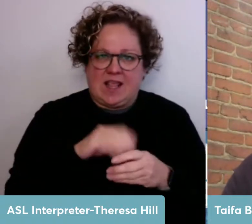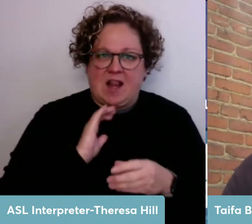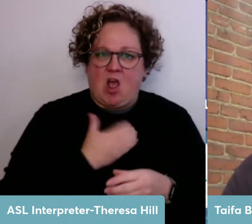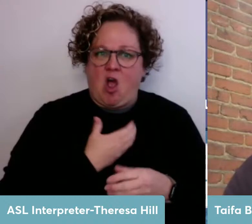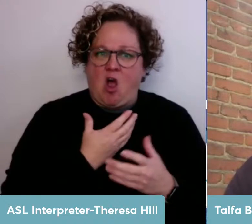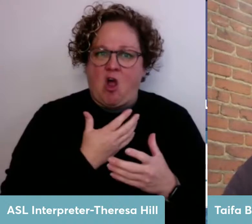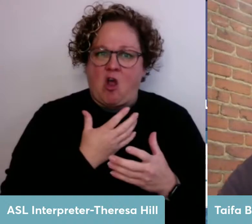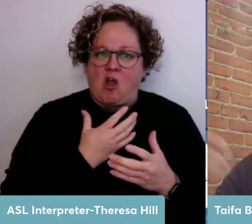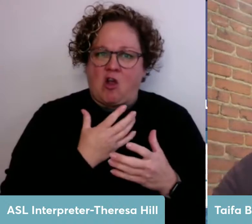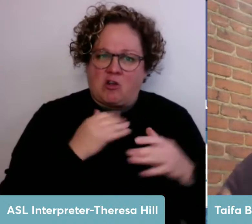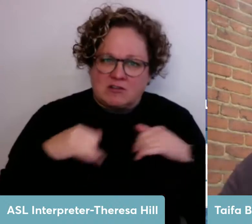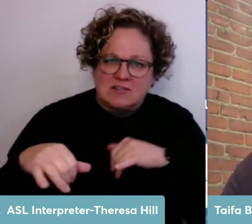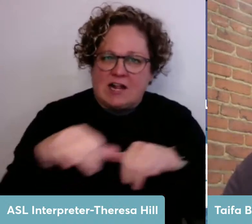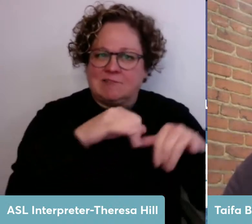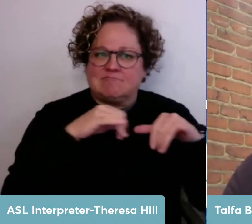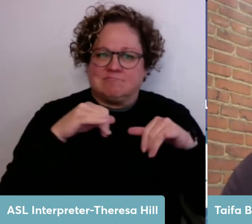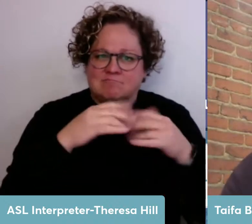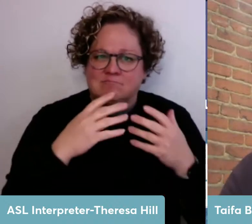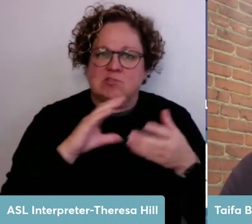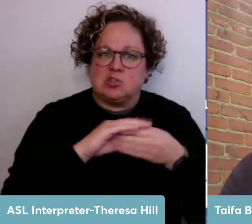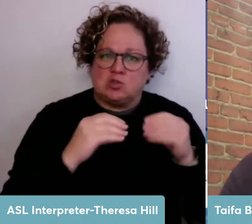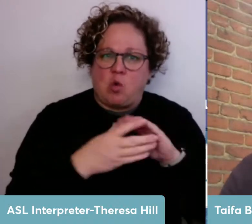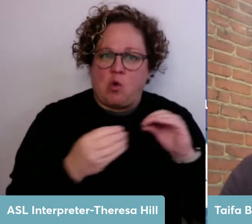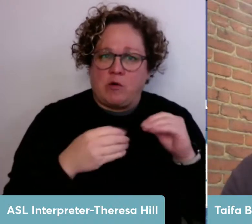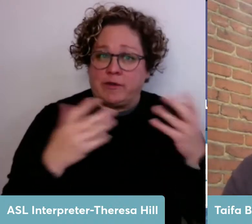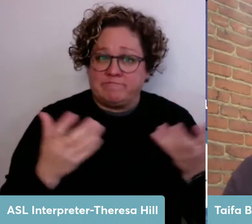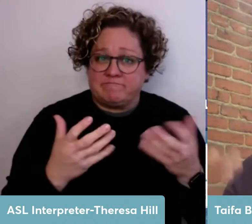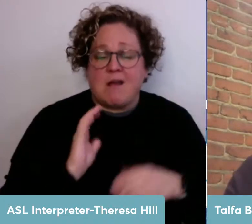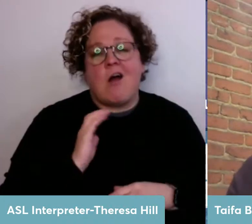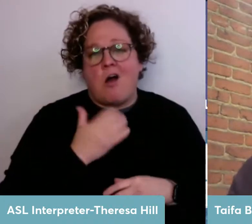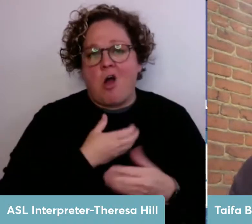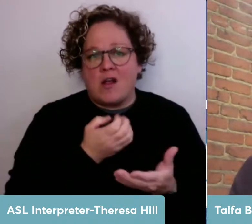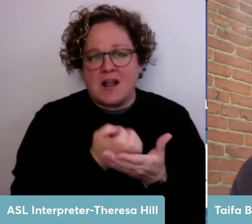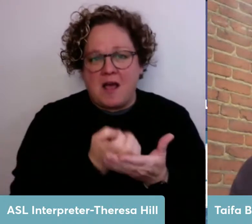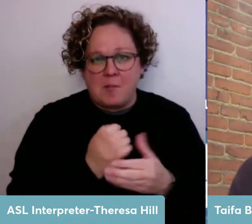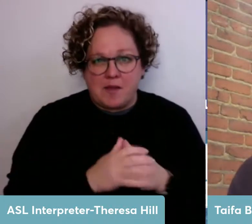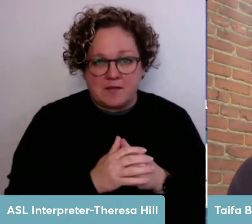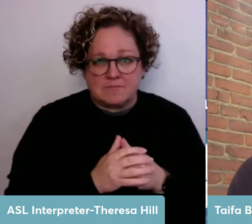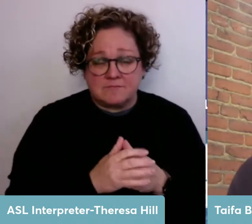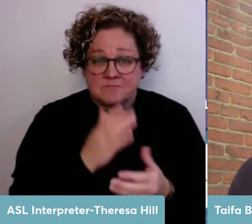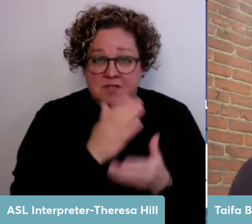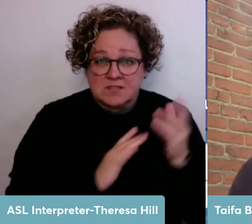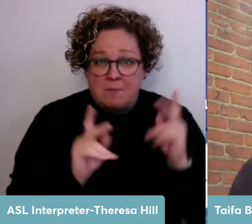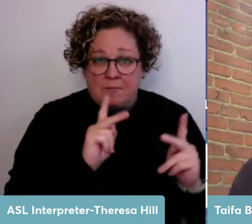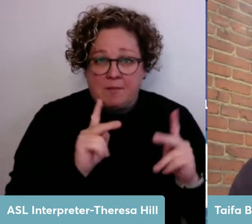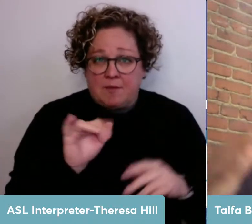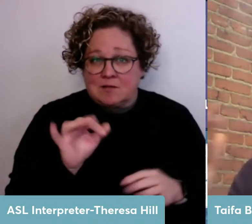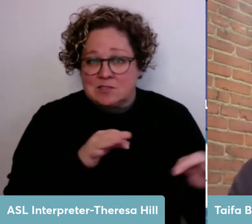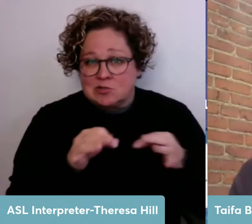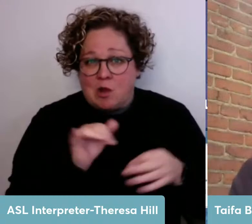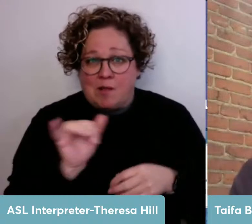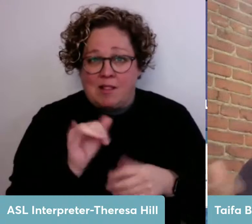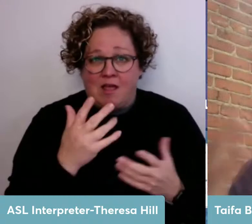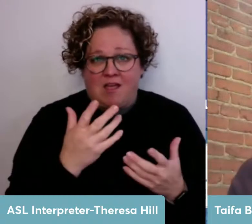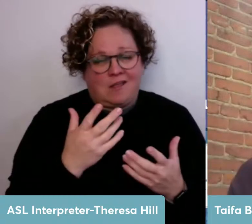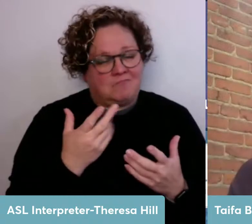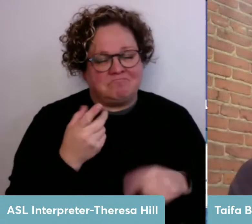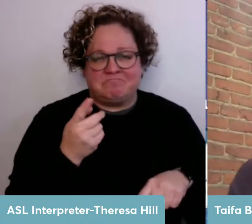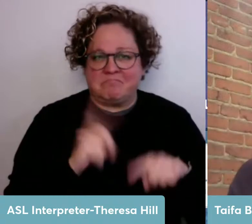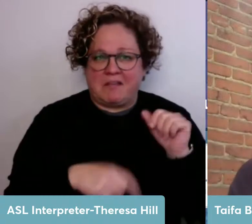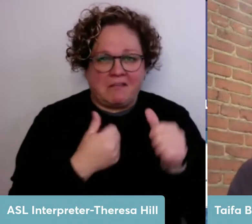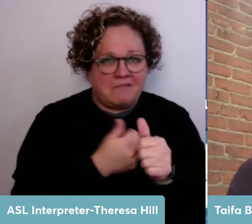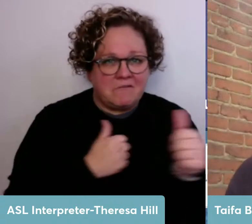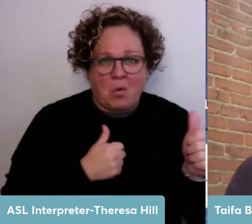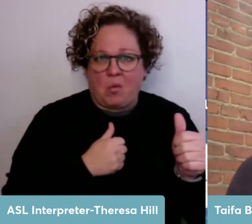the United States is our economy. Some like to describe it as an inevitable,